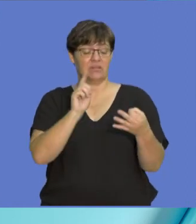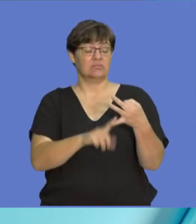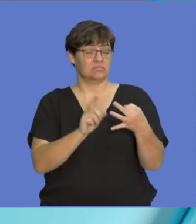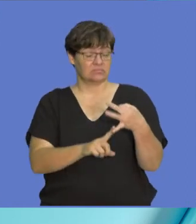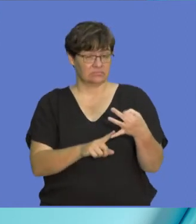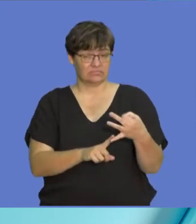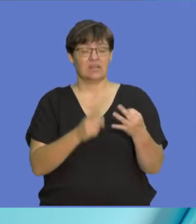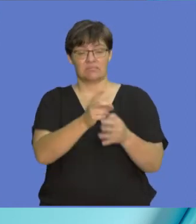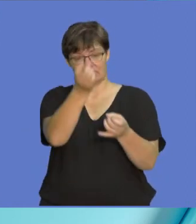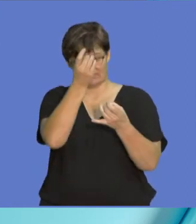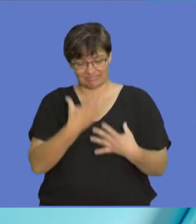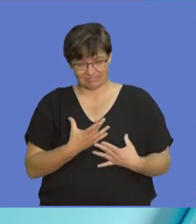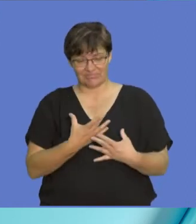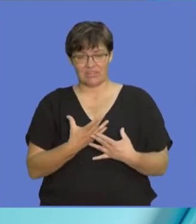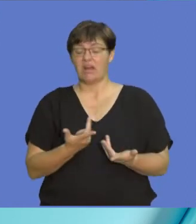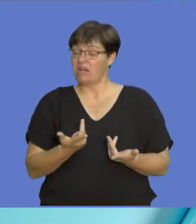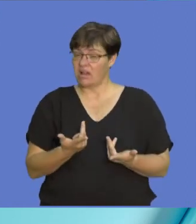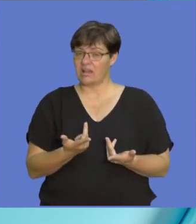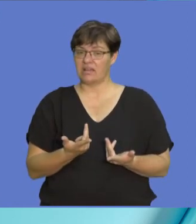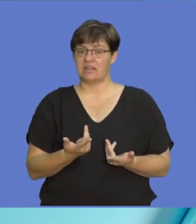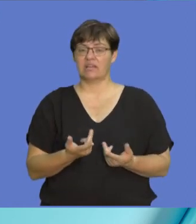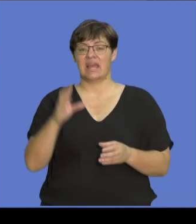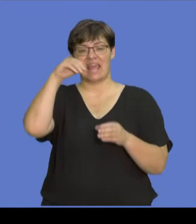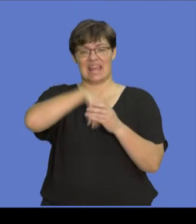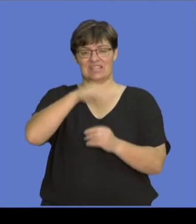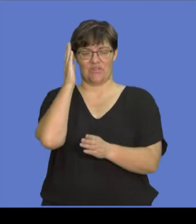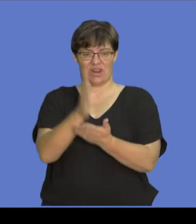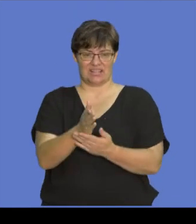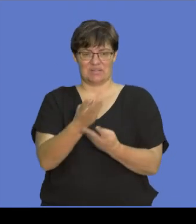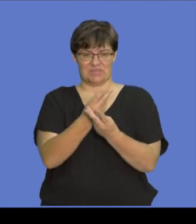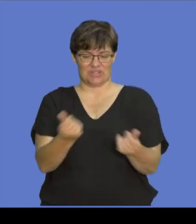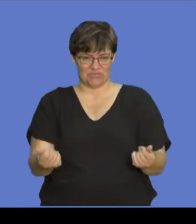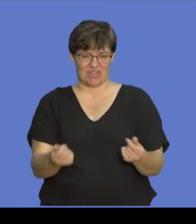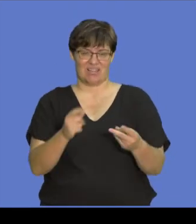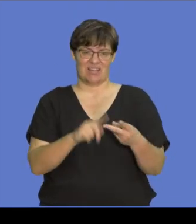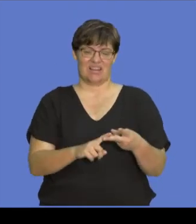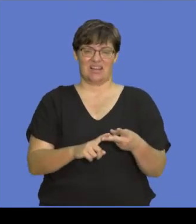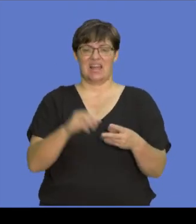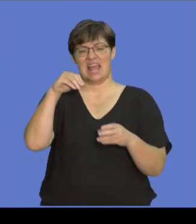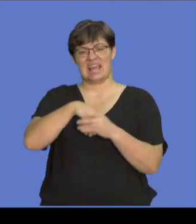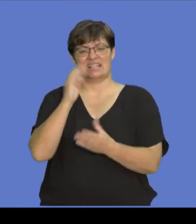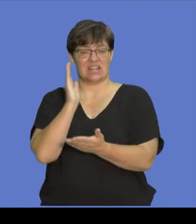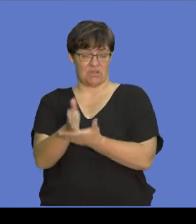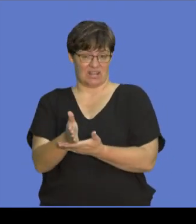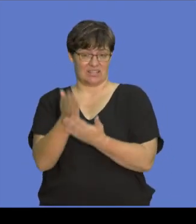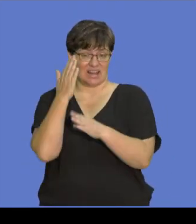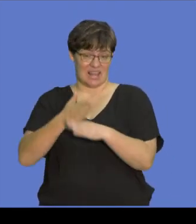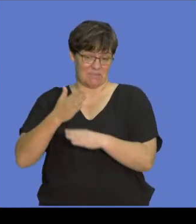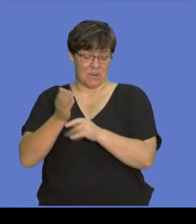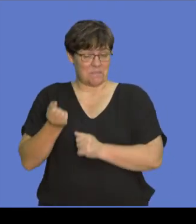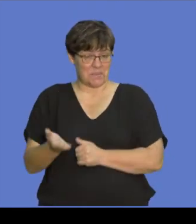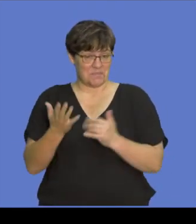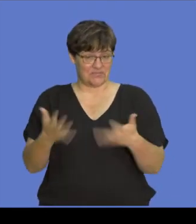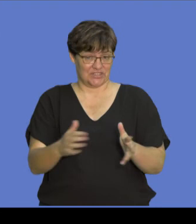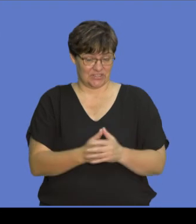also given information regarding the indirect materials and the indirect labor. So in this way